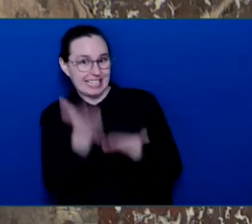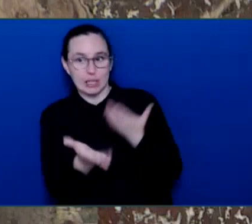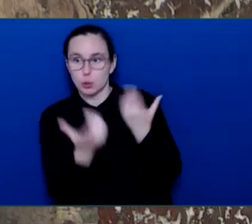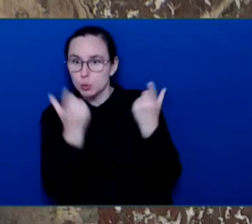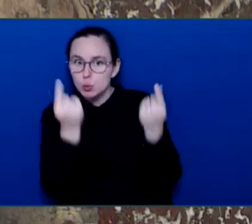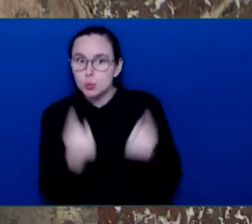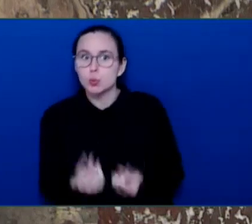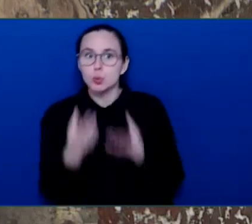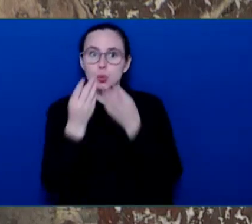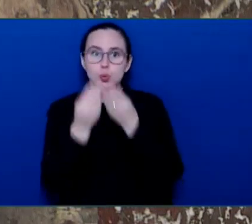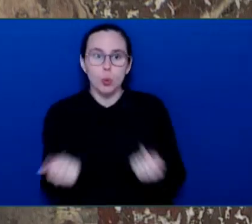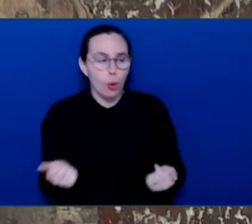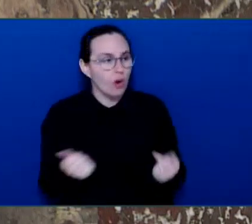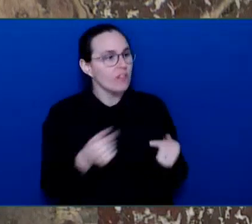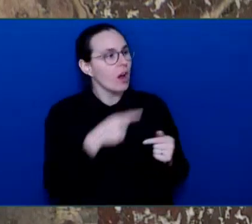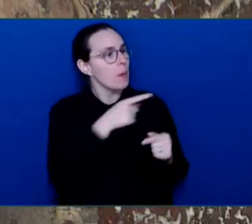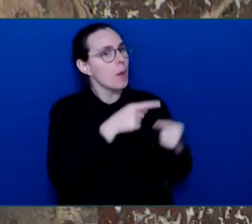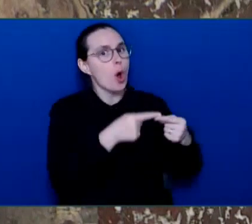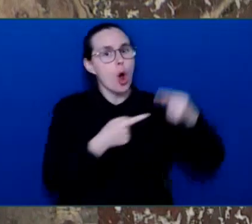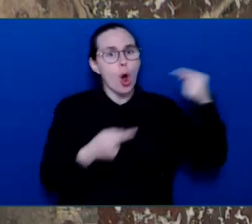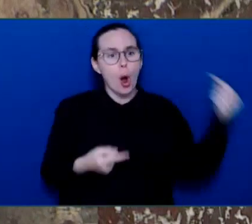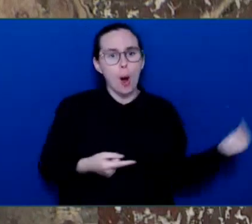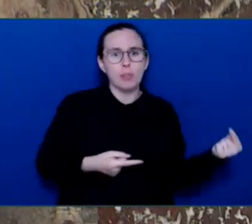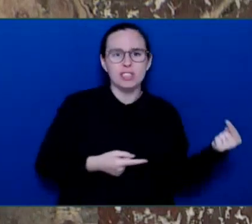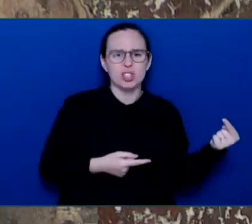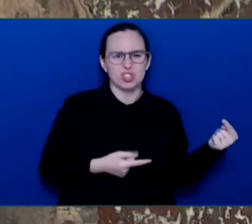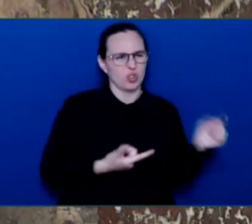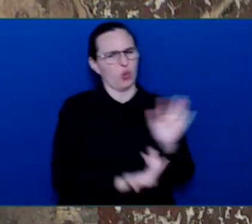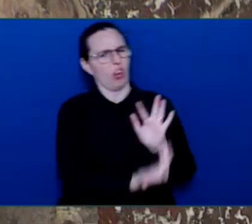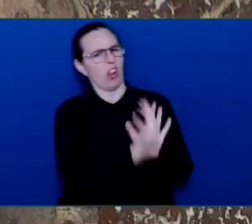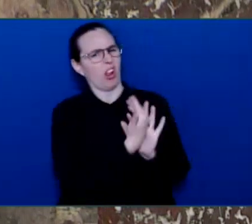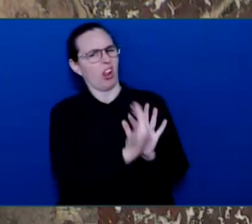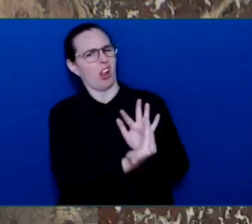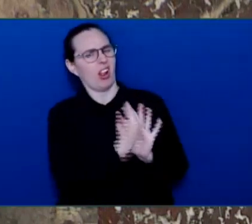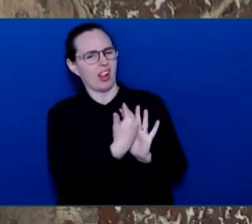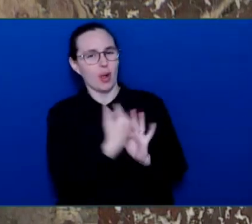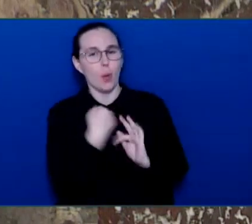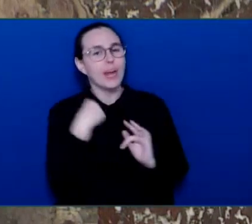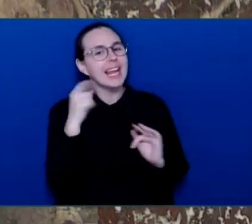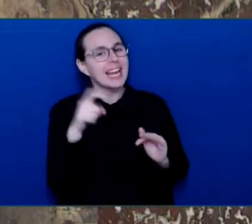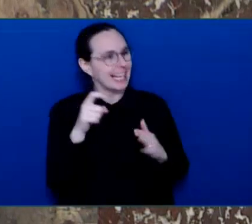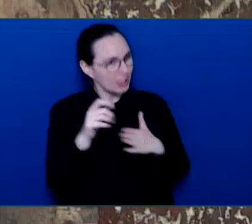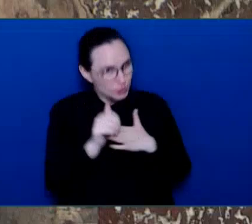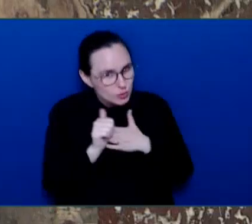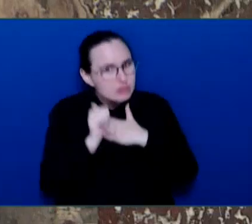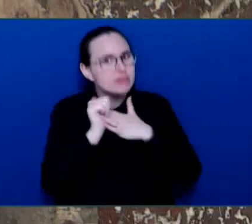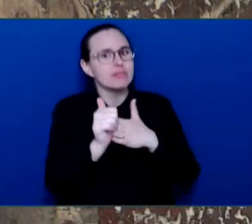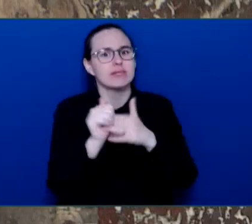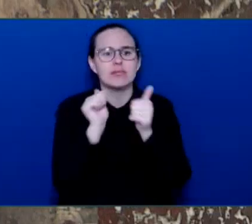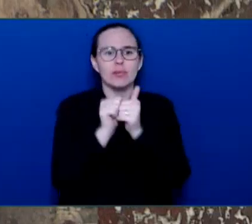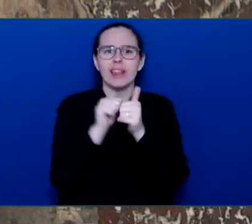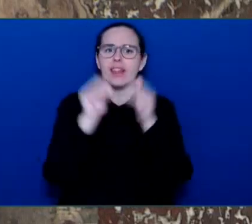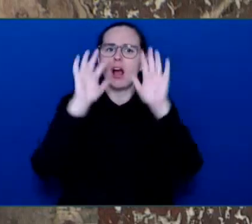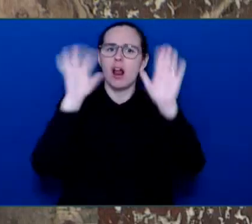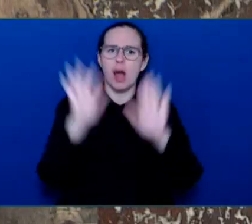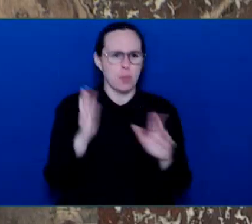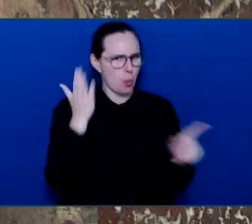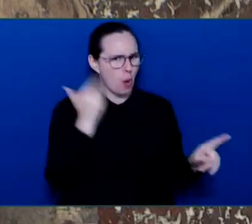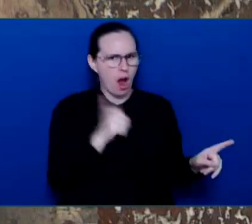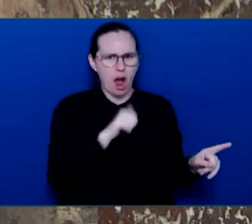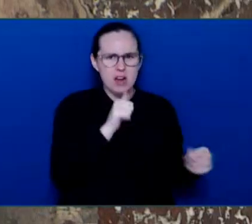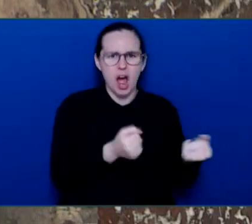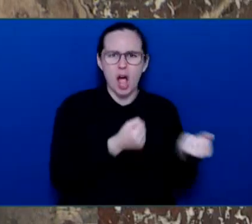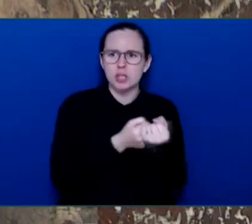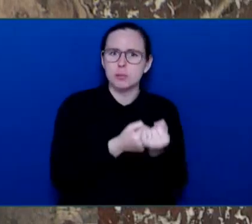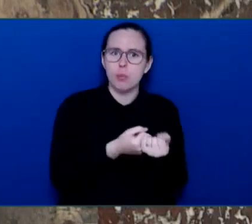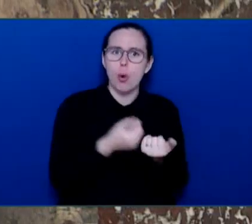climate change, and we need to protect British Columbians. Why do they not support free heat pumps for British Columbians that have to use incredibly expensive fuel